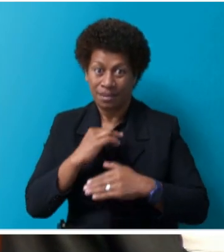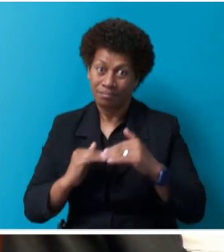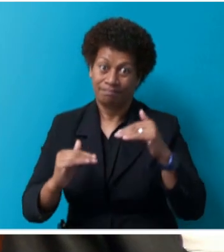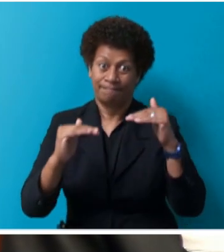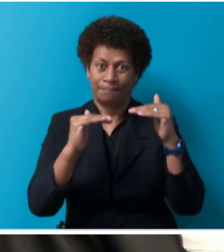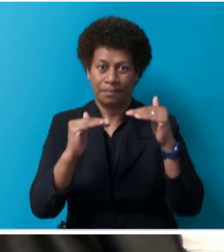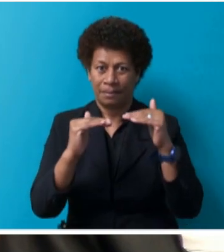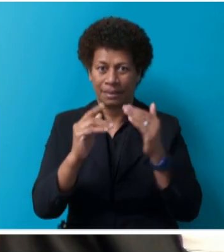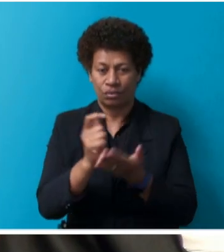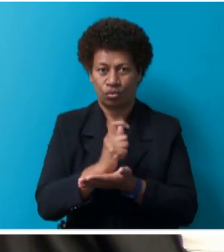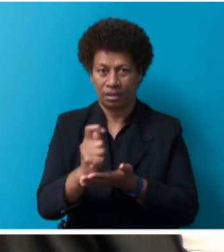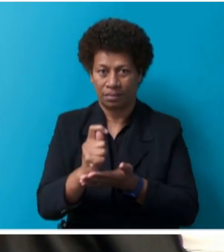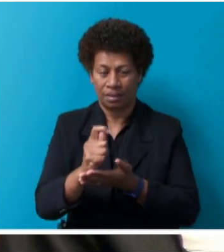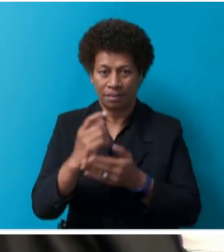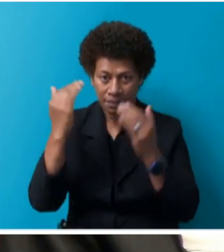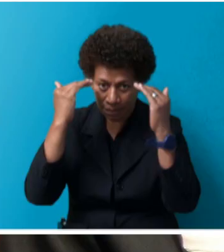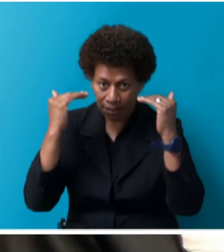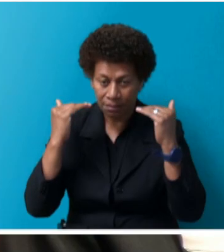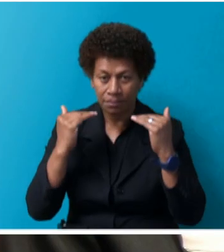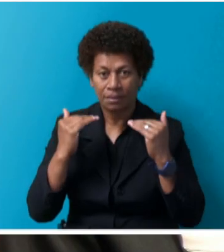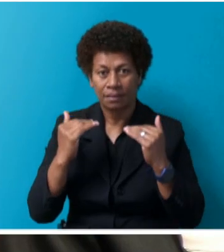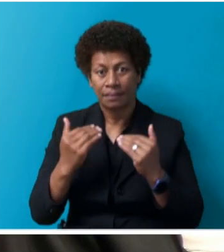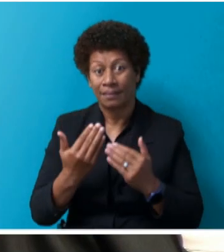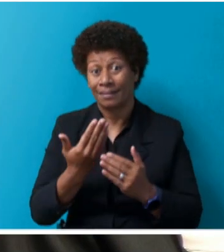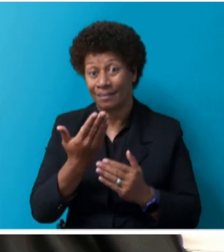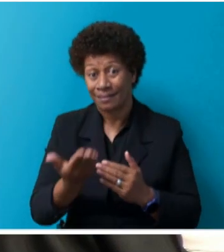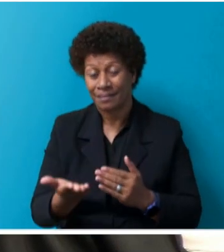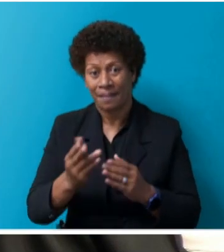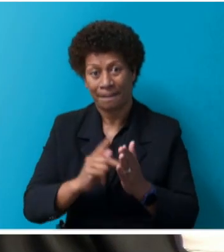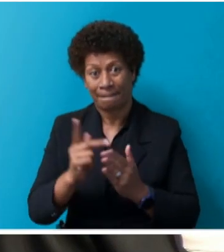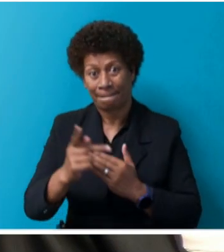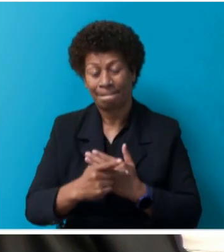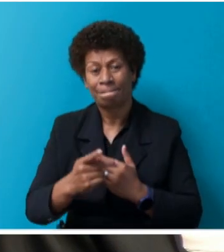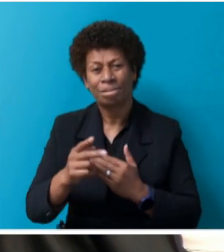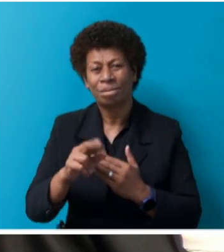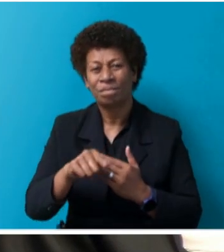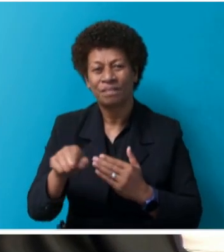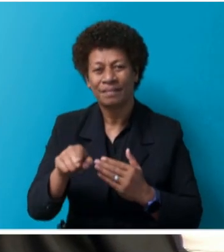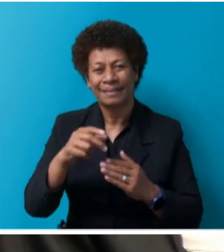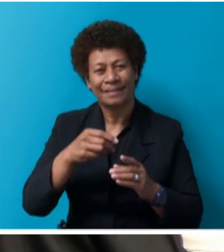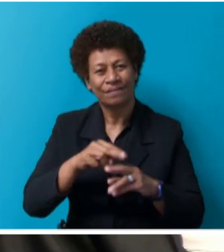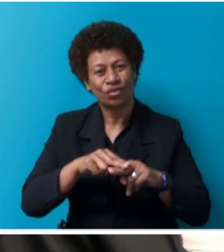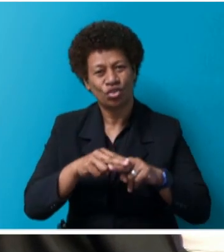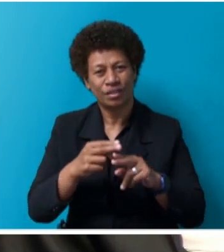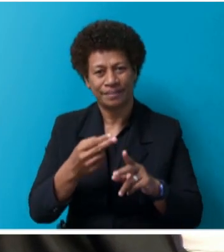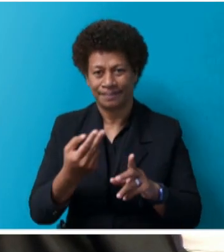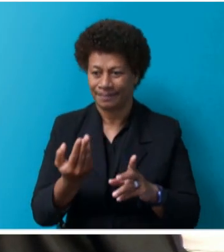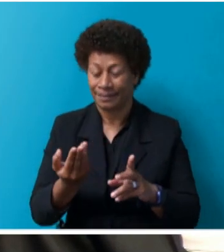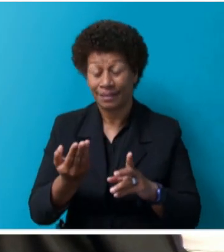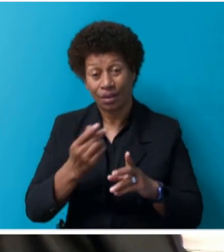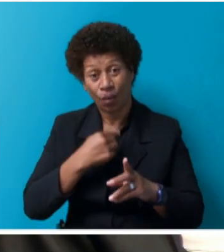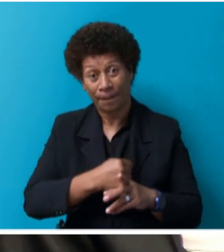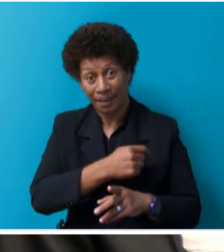transparent. Mr. Speaker, the WENAP is aligned with and contributes to Fiji's key national, regional, and international commitments to